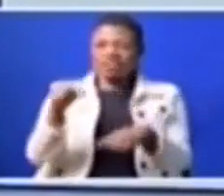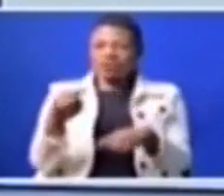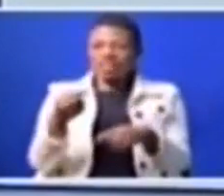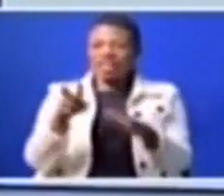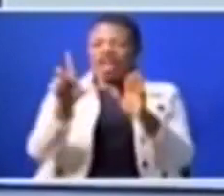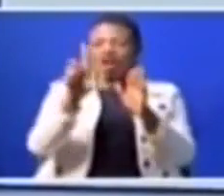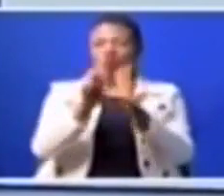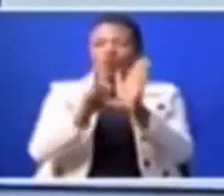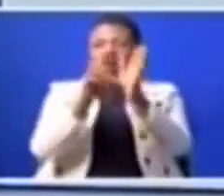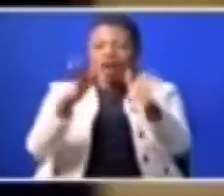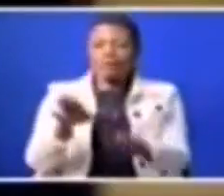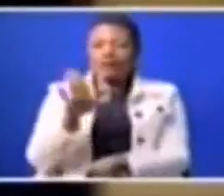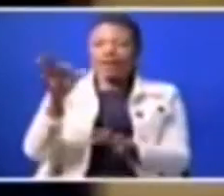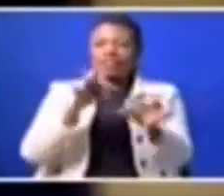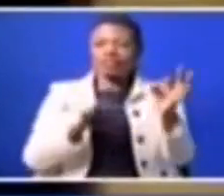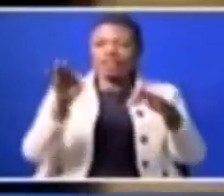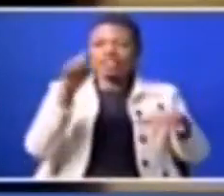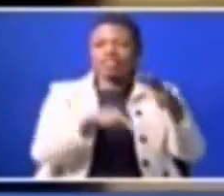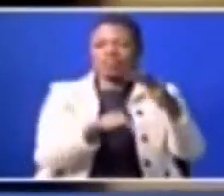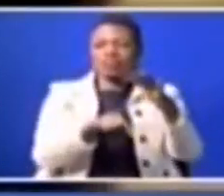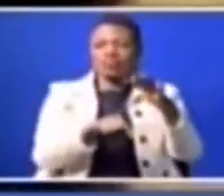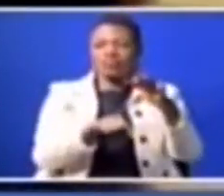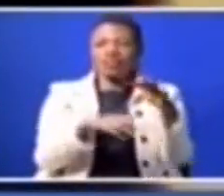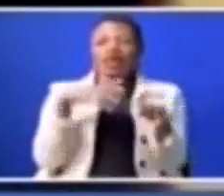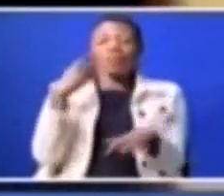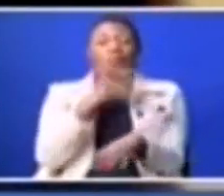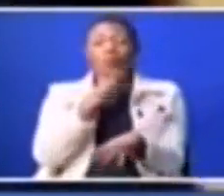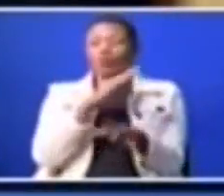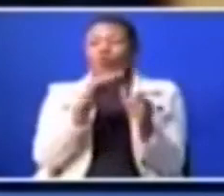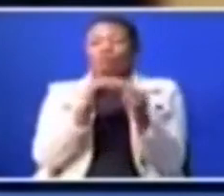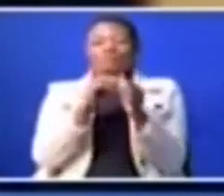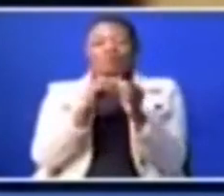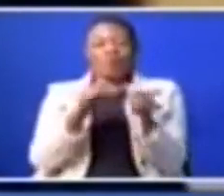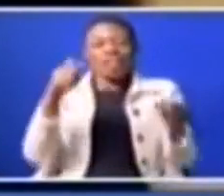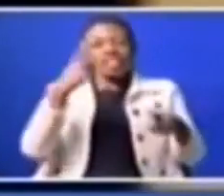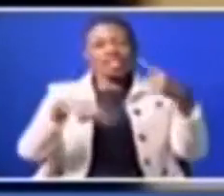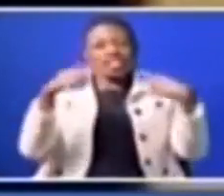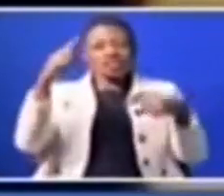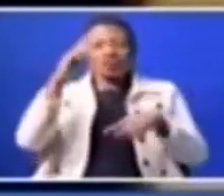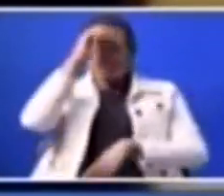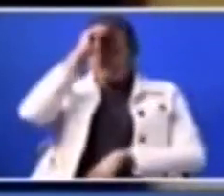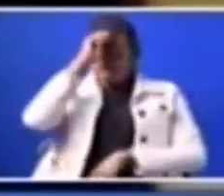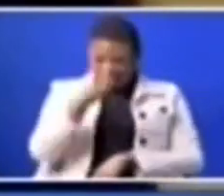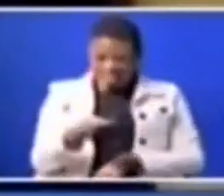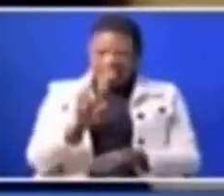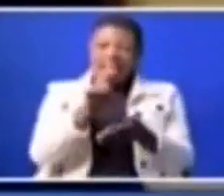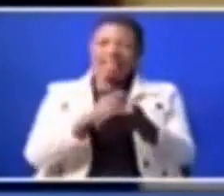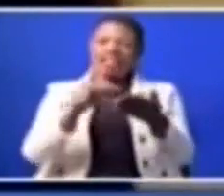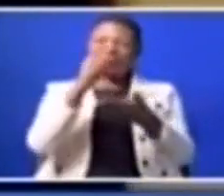wao na maelezo zaidi. Yeah, the petition has been successful. The honorable judge Justice Loka Kimaru has ruled